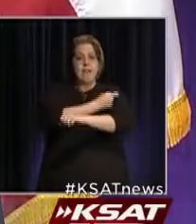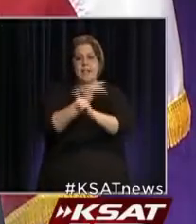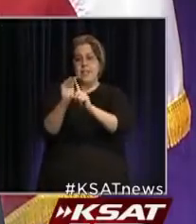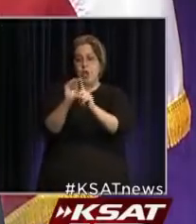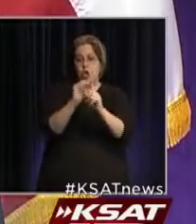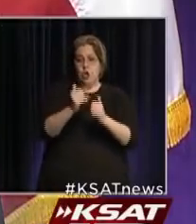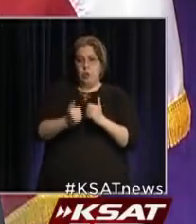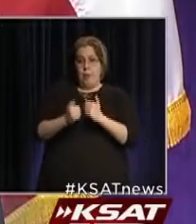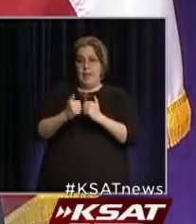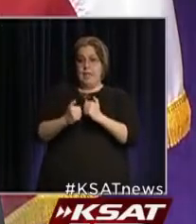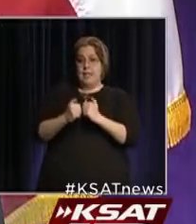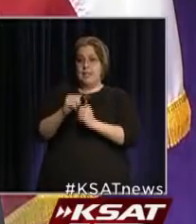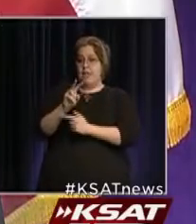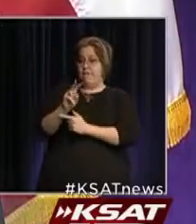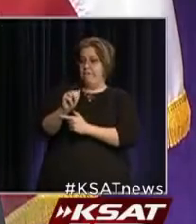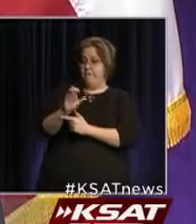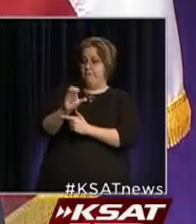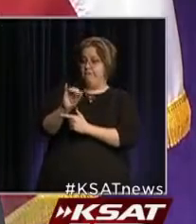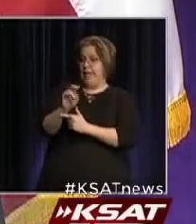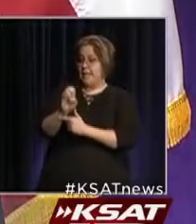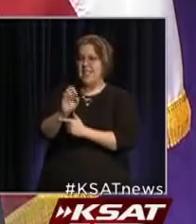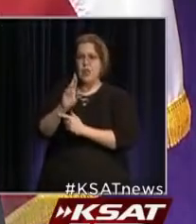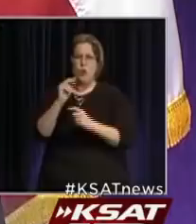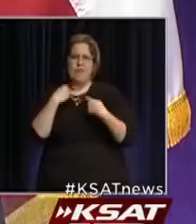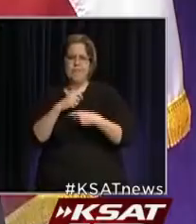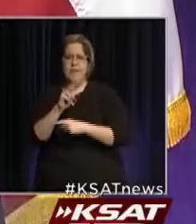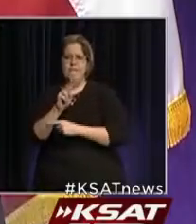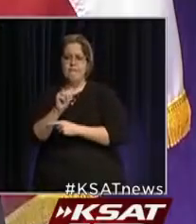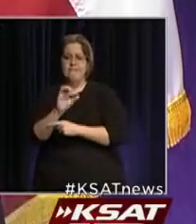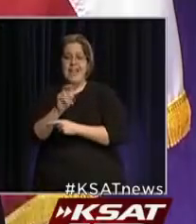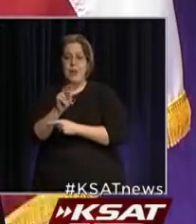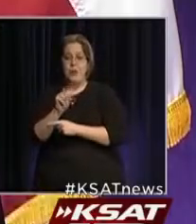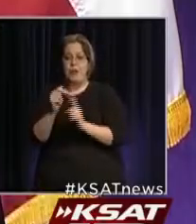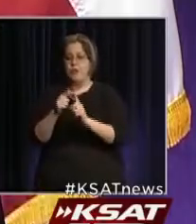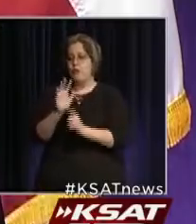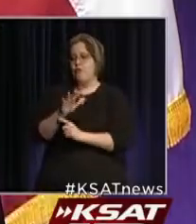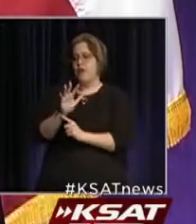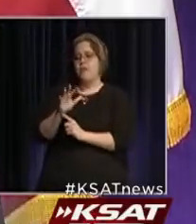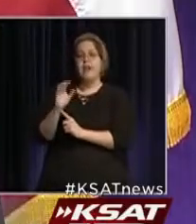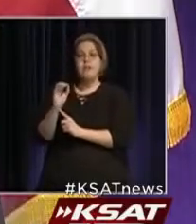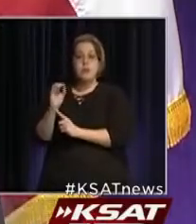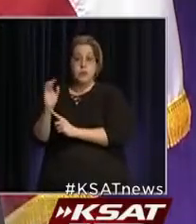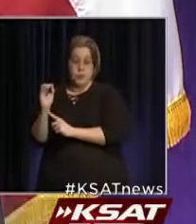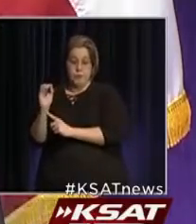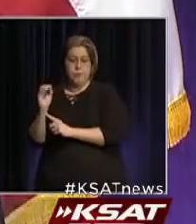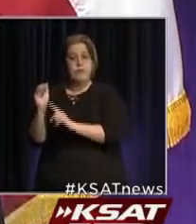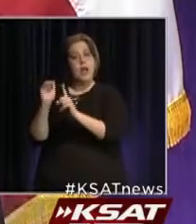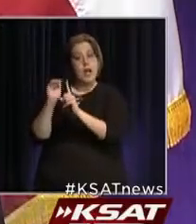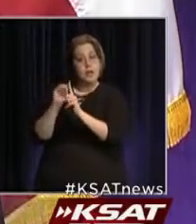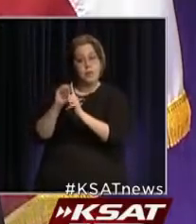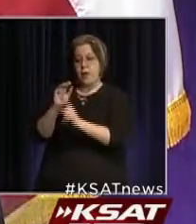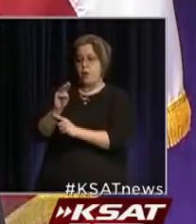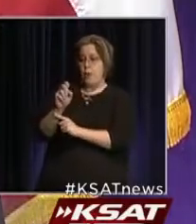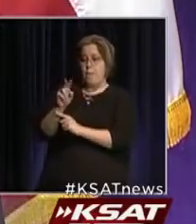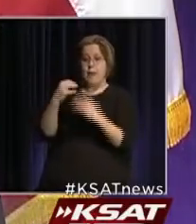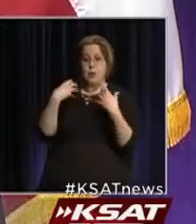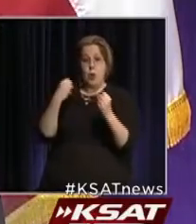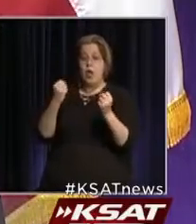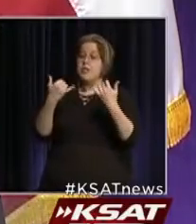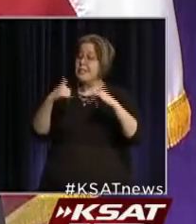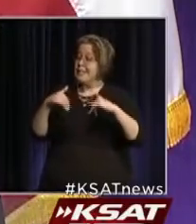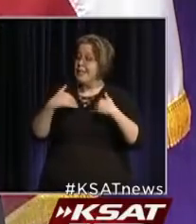texting vaccine or vacuna to 55000. As a reminder, MetroHealth still has